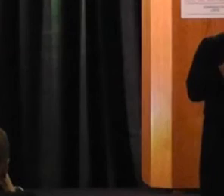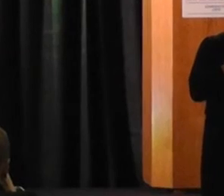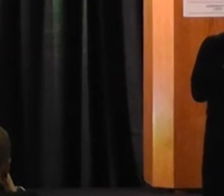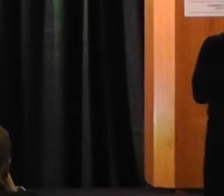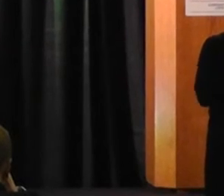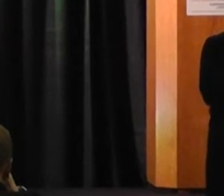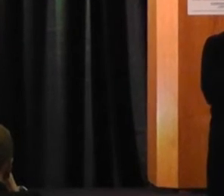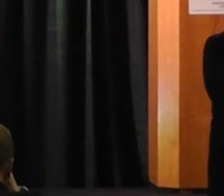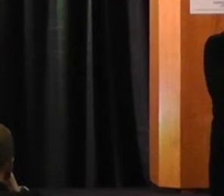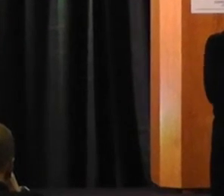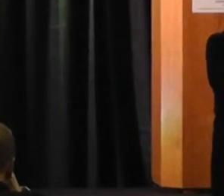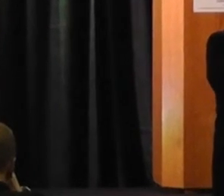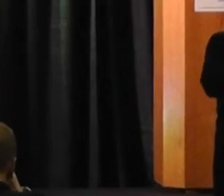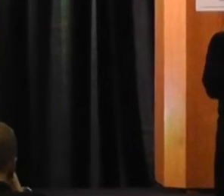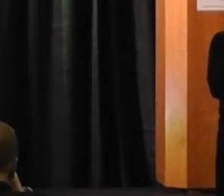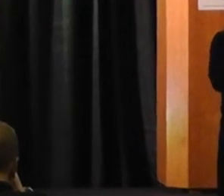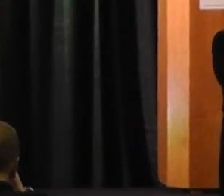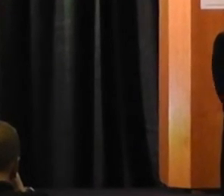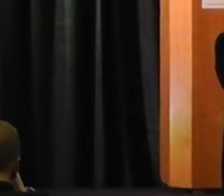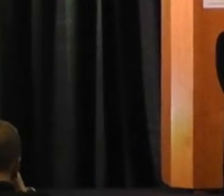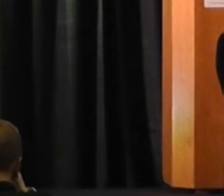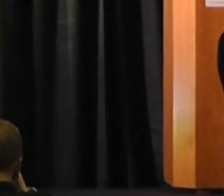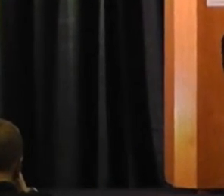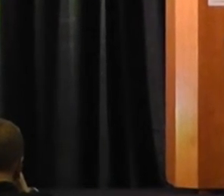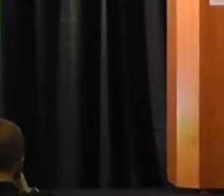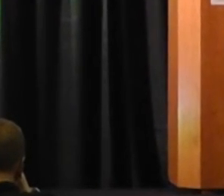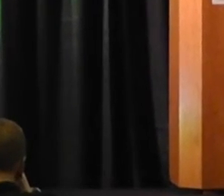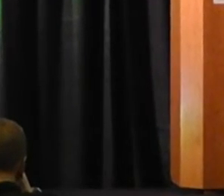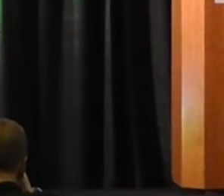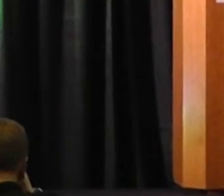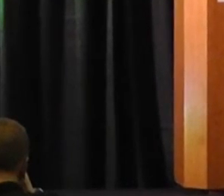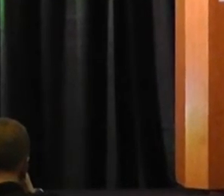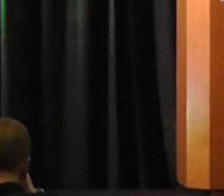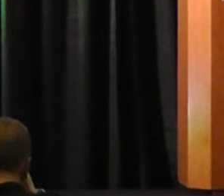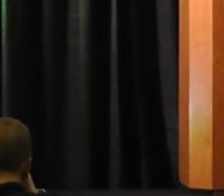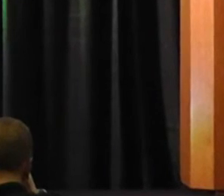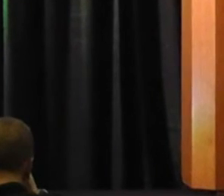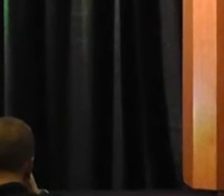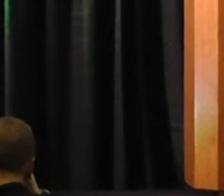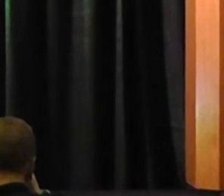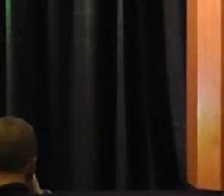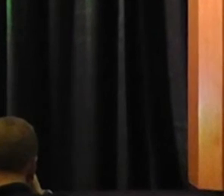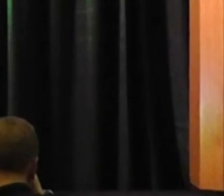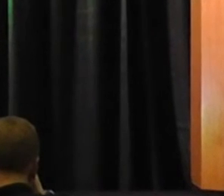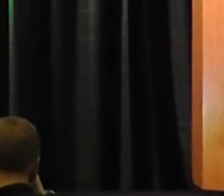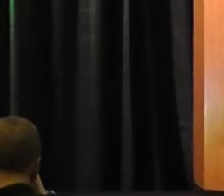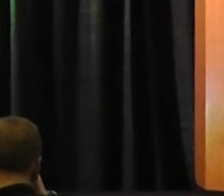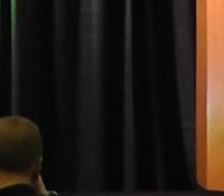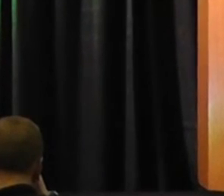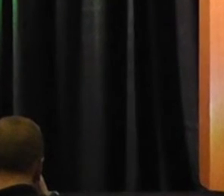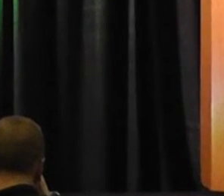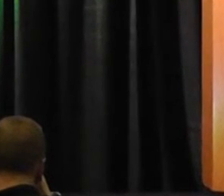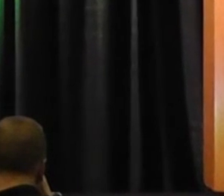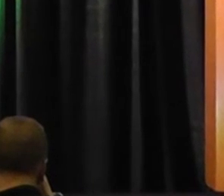from Quebec. But I am from Spain. So here is a picture of my family. And I want to show you that because in